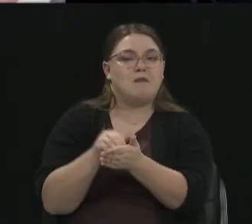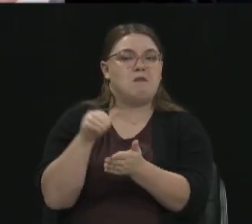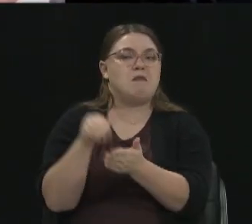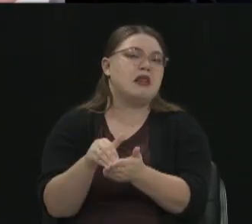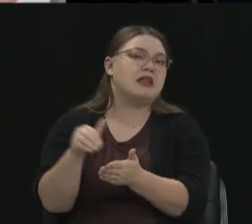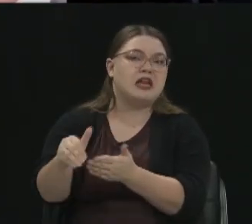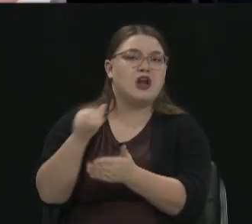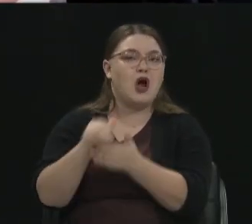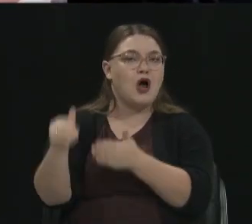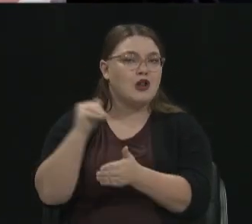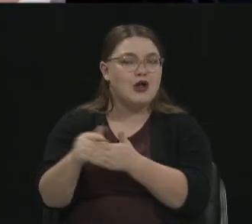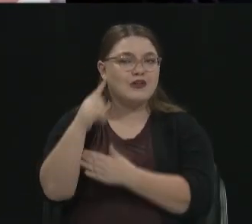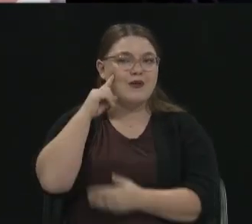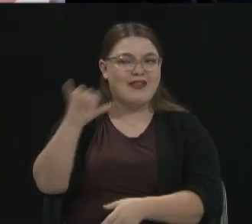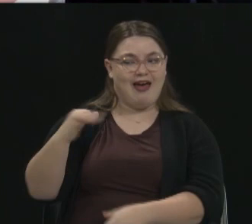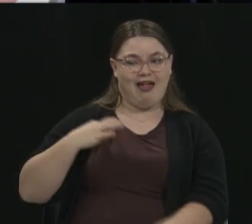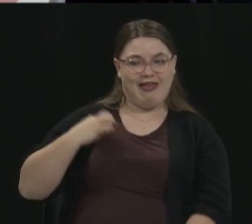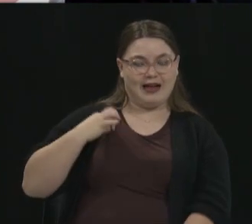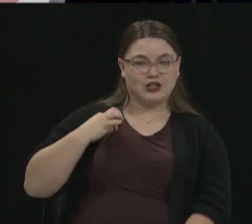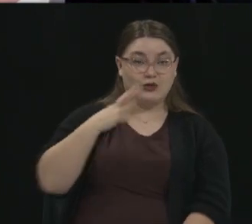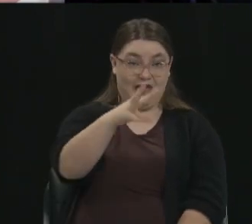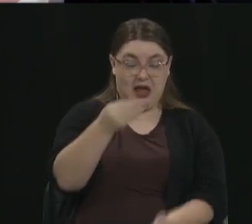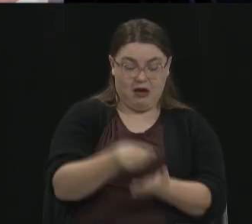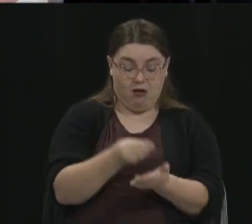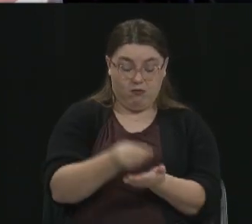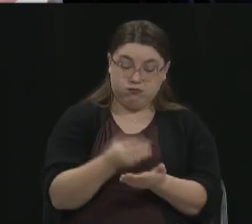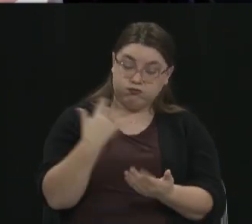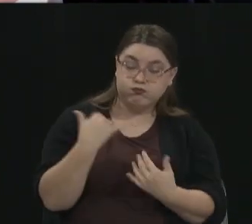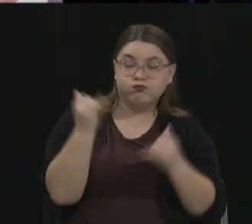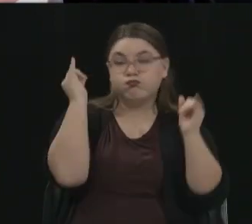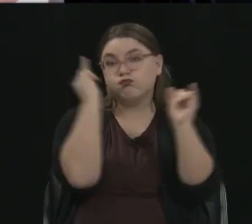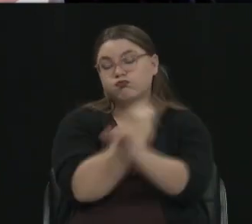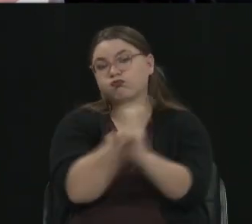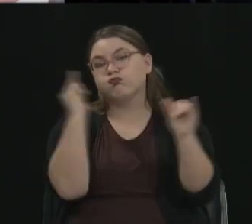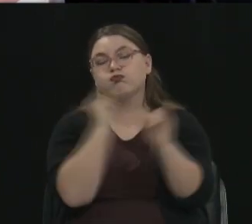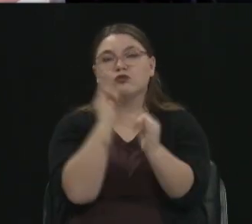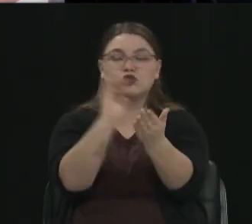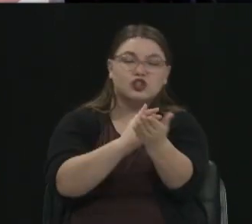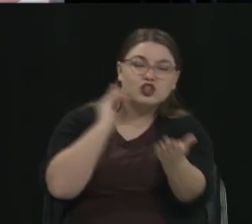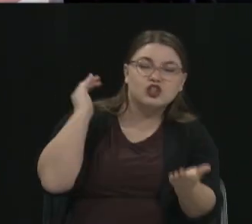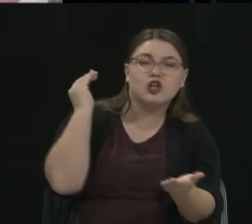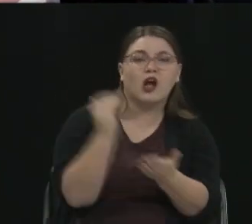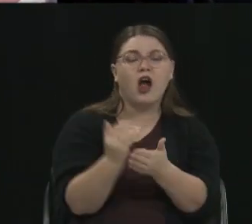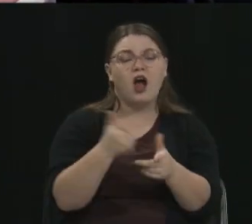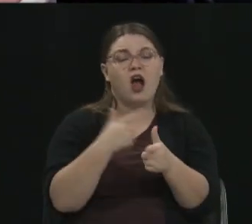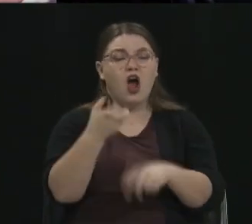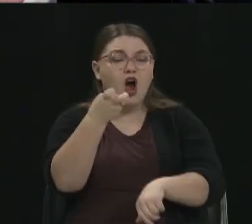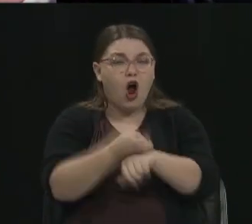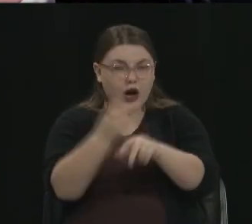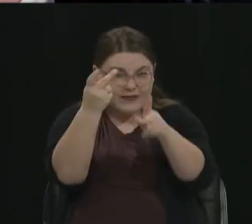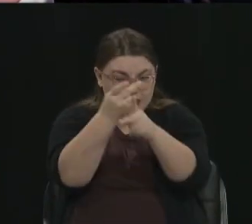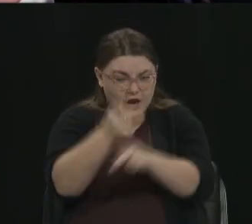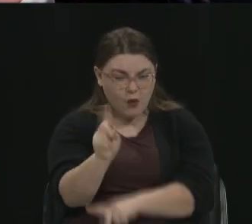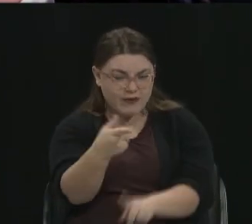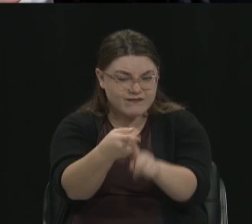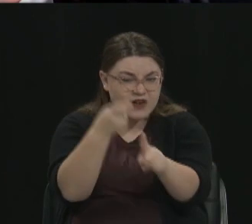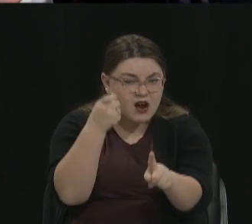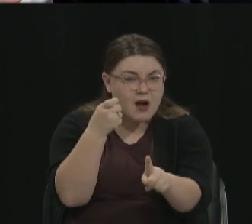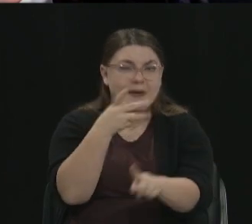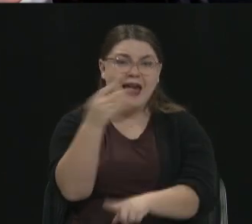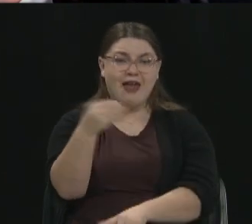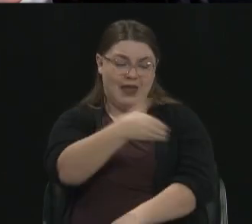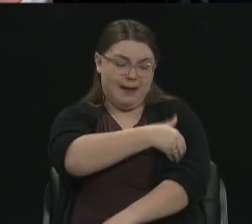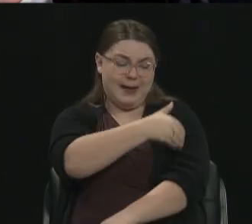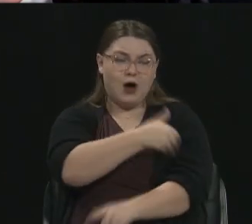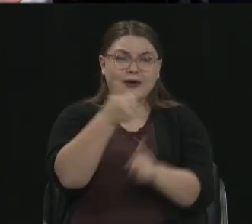it's also huge sums of money, difficult to trace, but probably is shifting some power too.